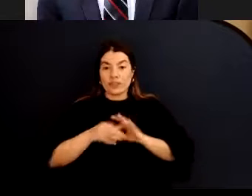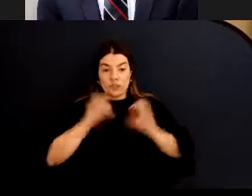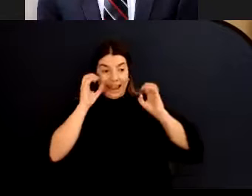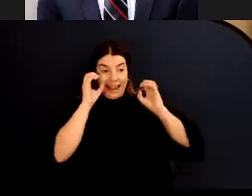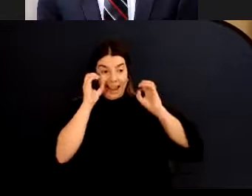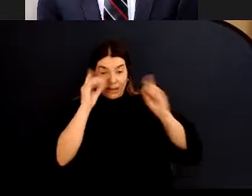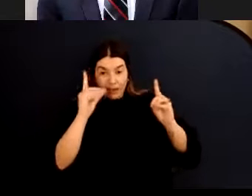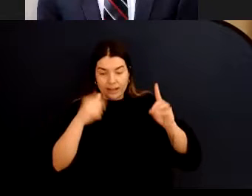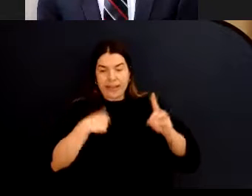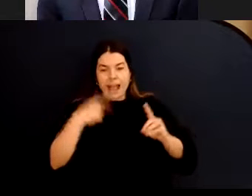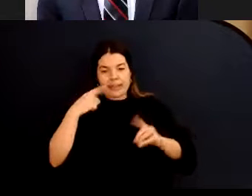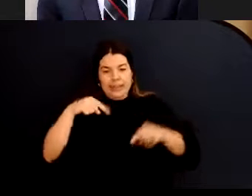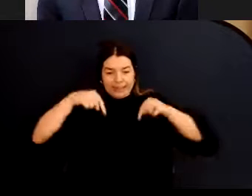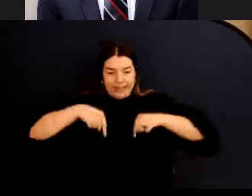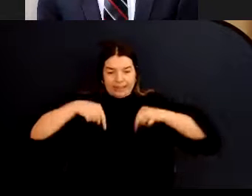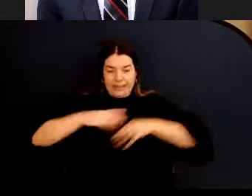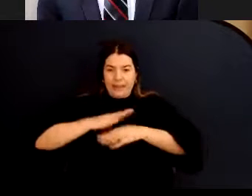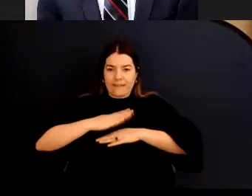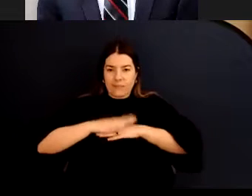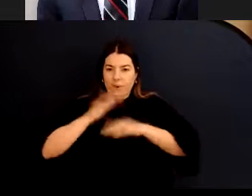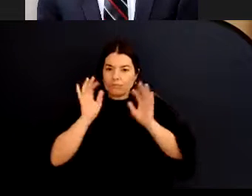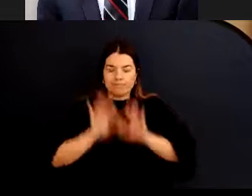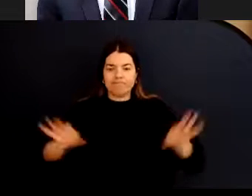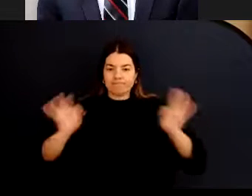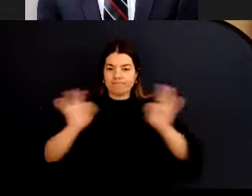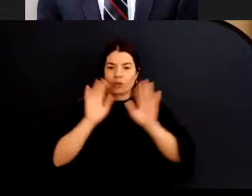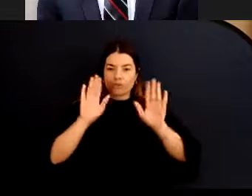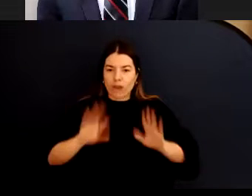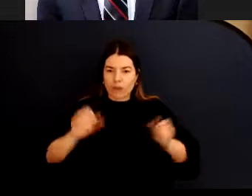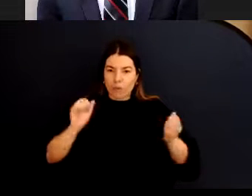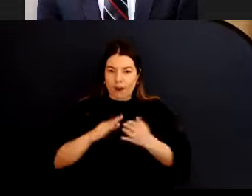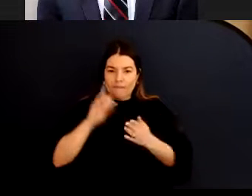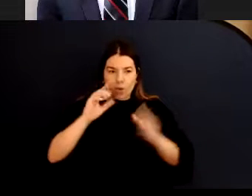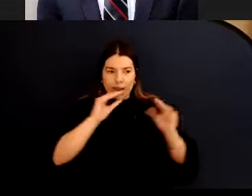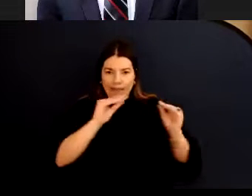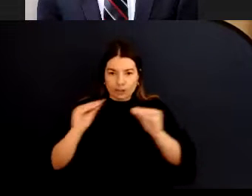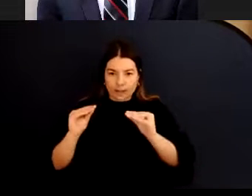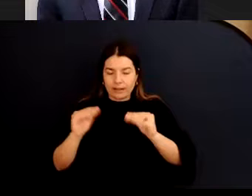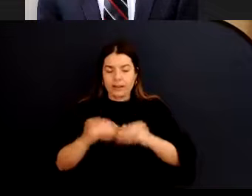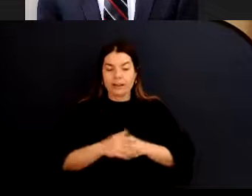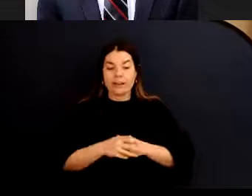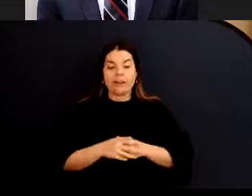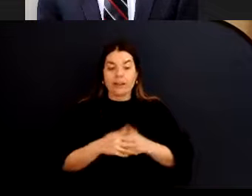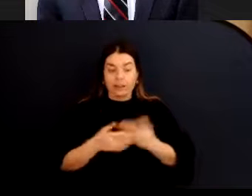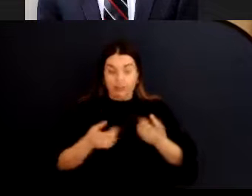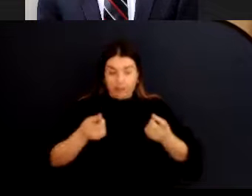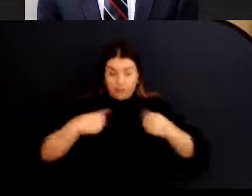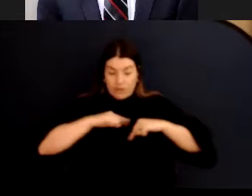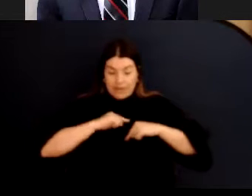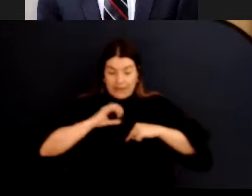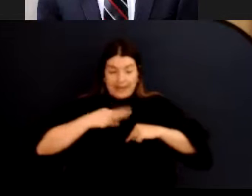platform is a great way to do that. And if we, even as candidates, can get the information out through like